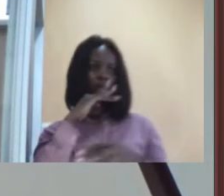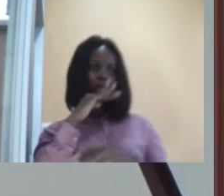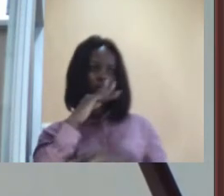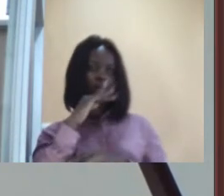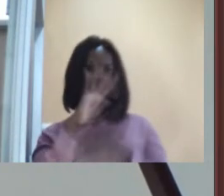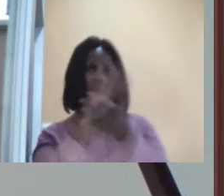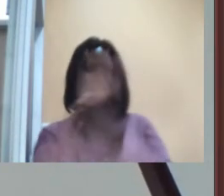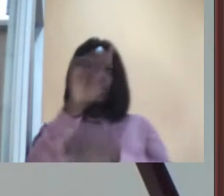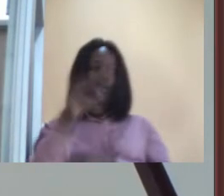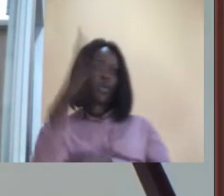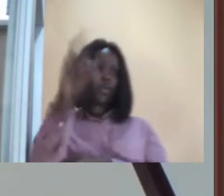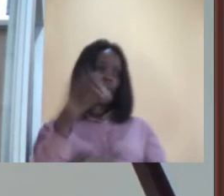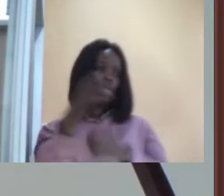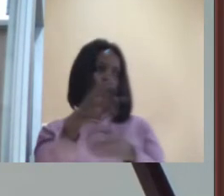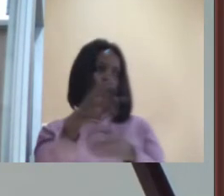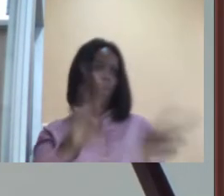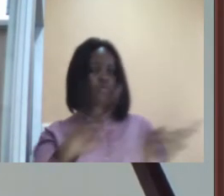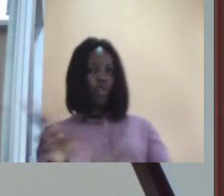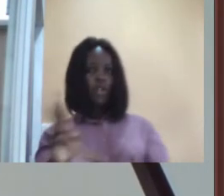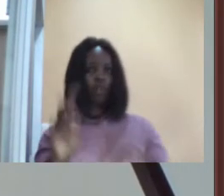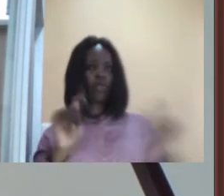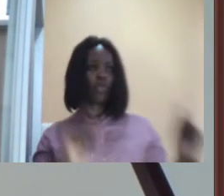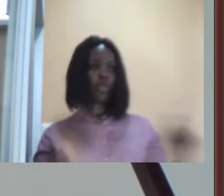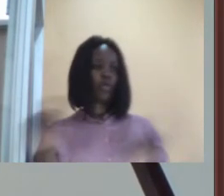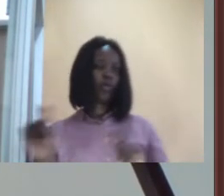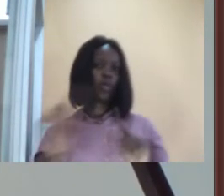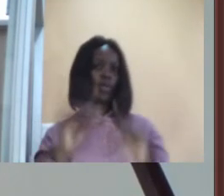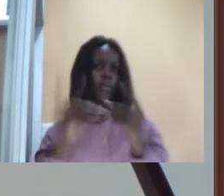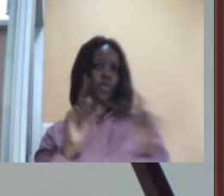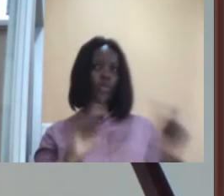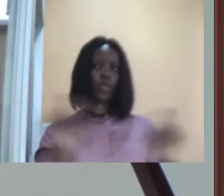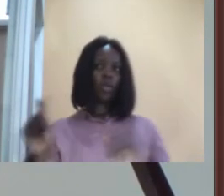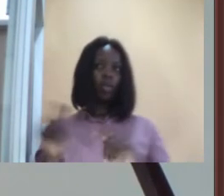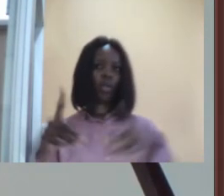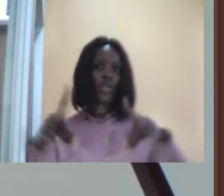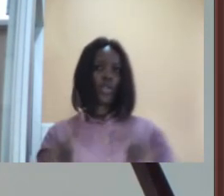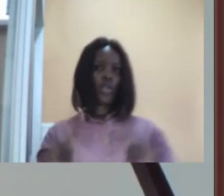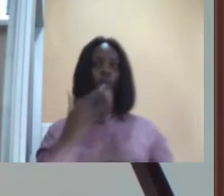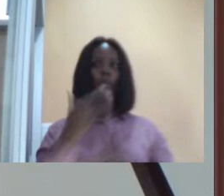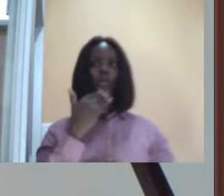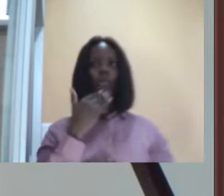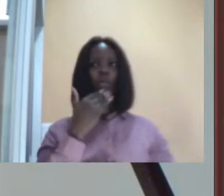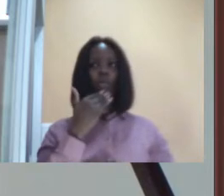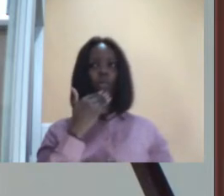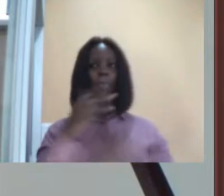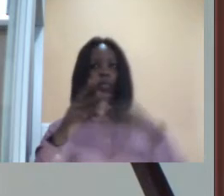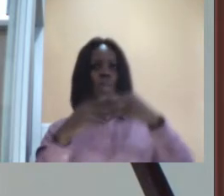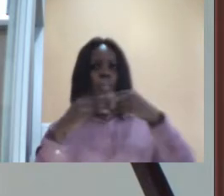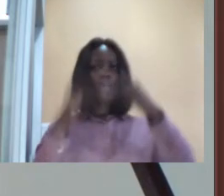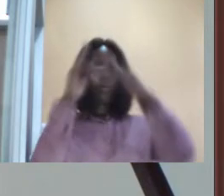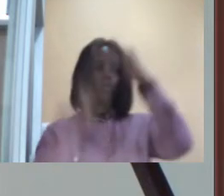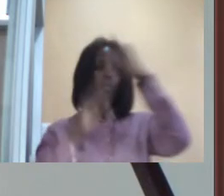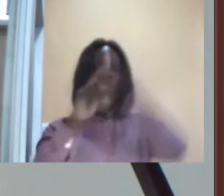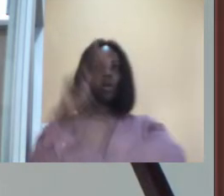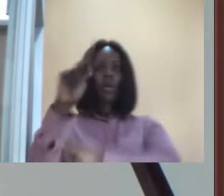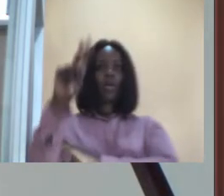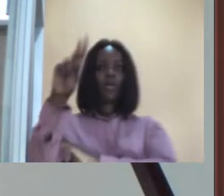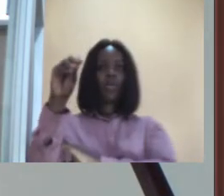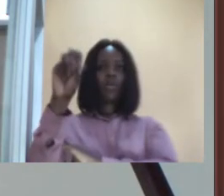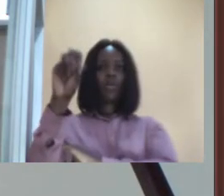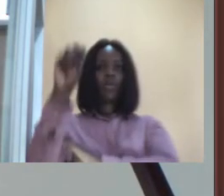we'll be doing the transport, which will be chaired by the Honorable Member Unkosi